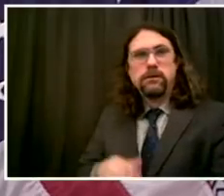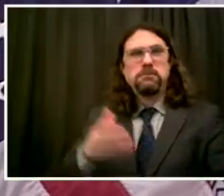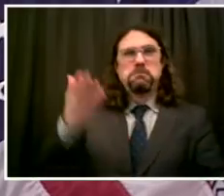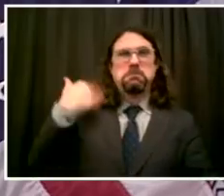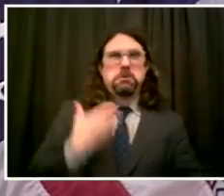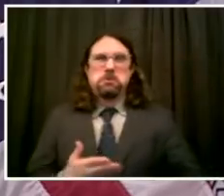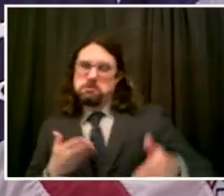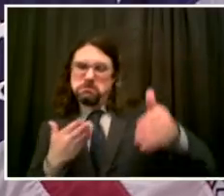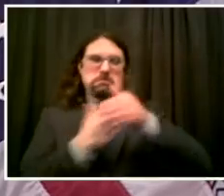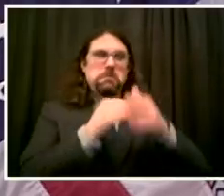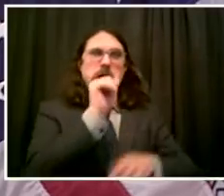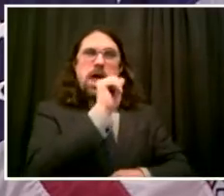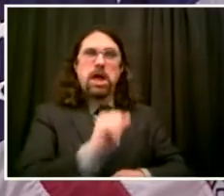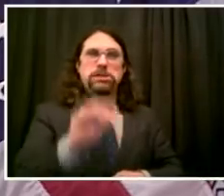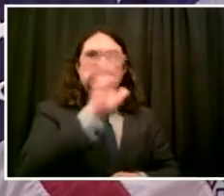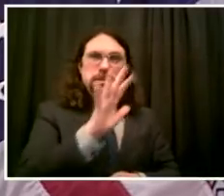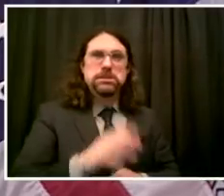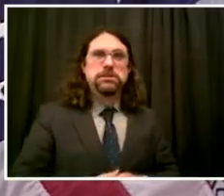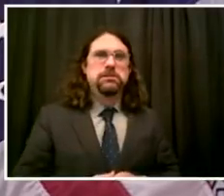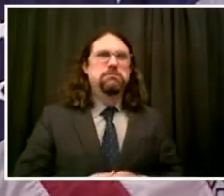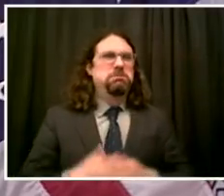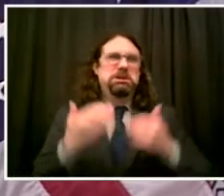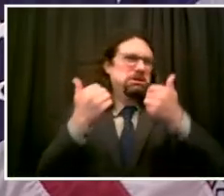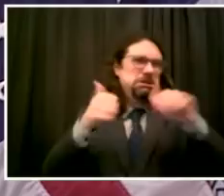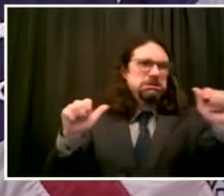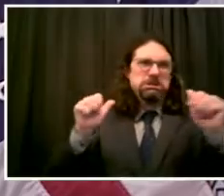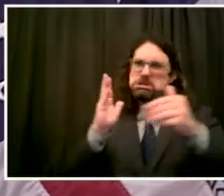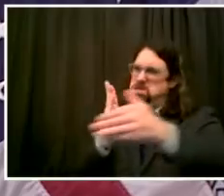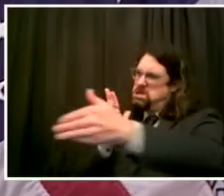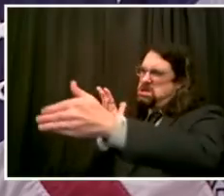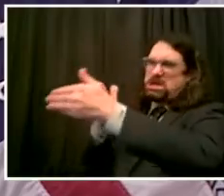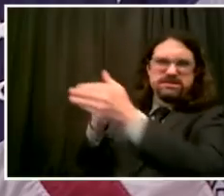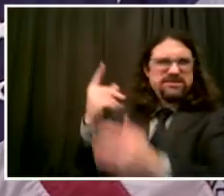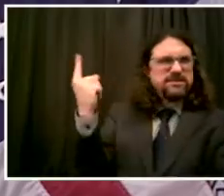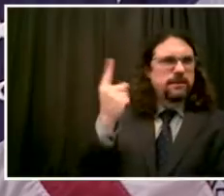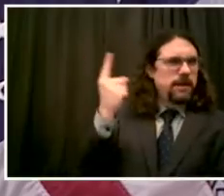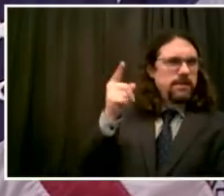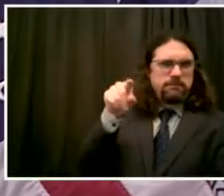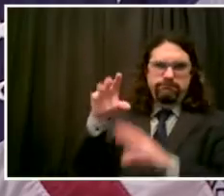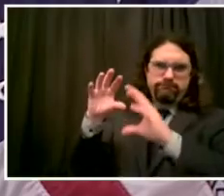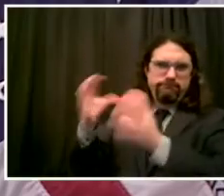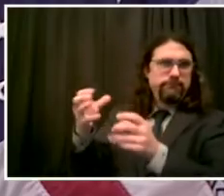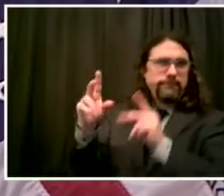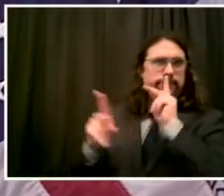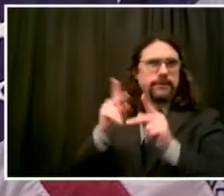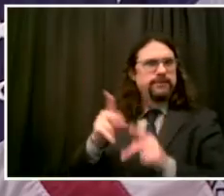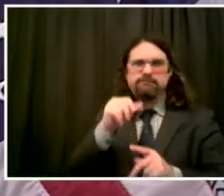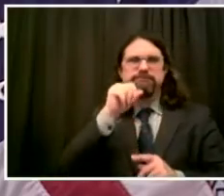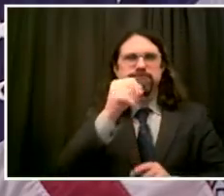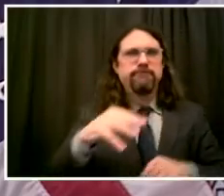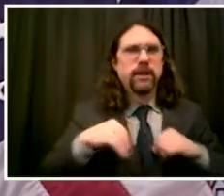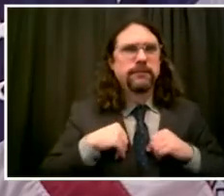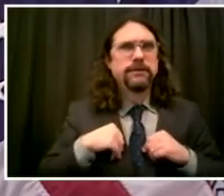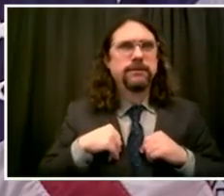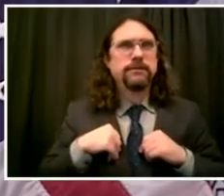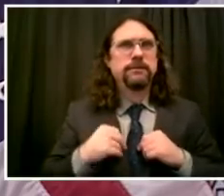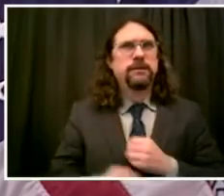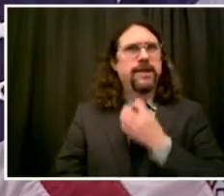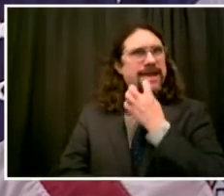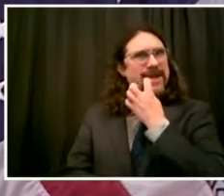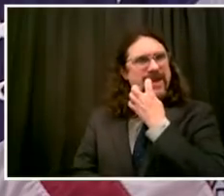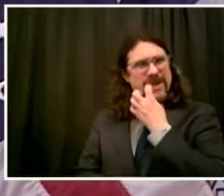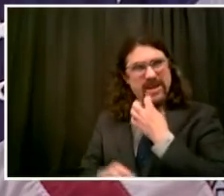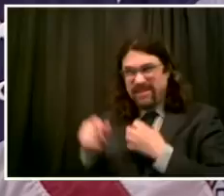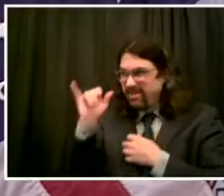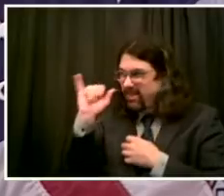City. And the fact that the perpetrators were arrested immediately is a reminder to everyone out there. We will not